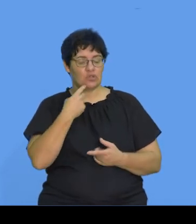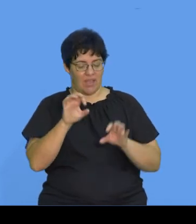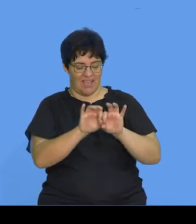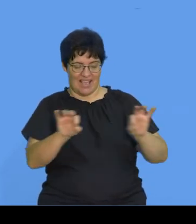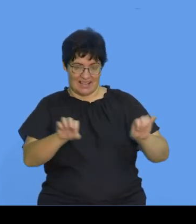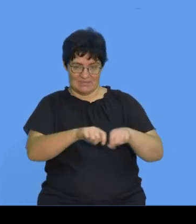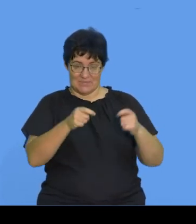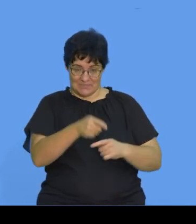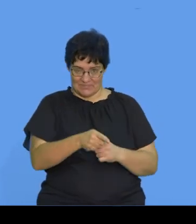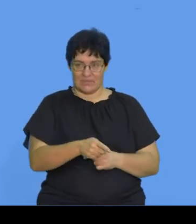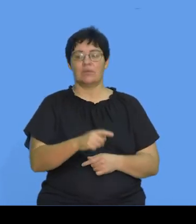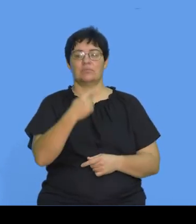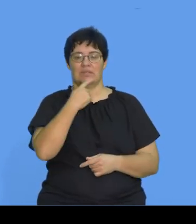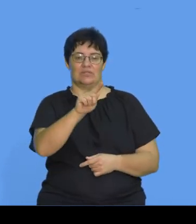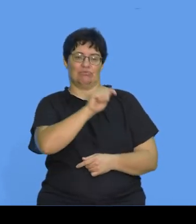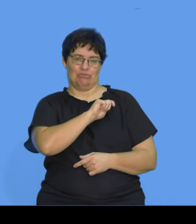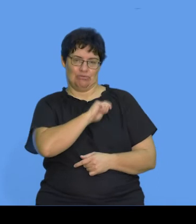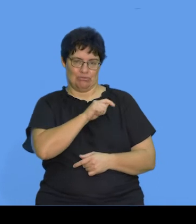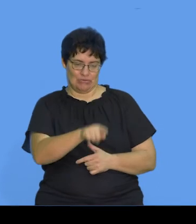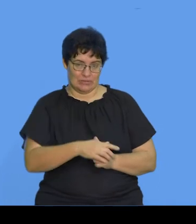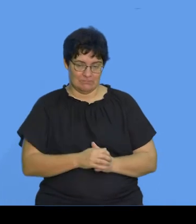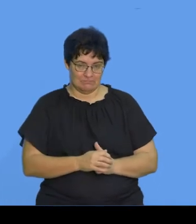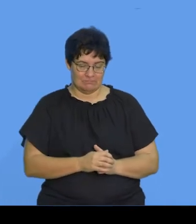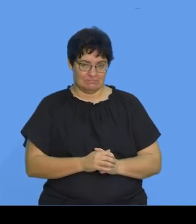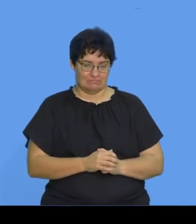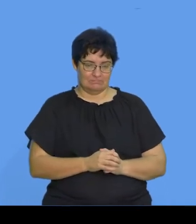answer is then going to be true.